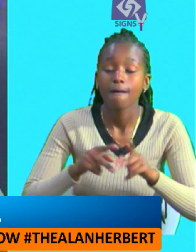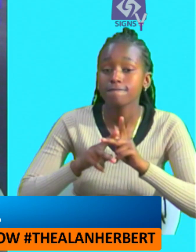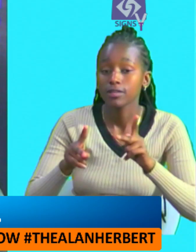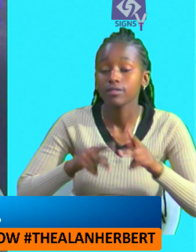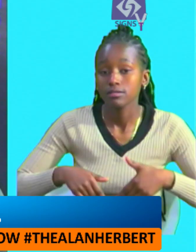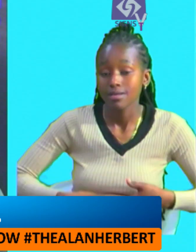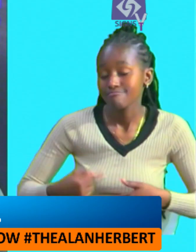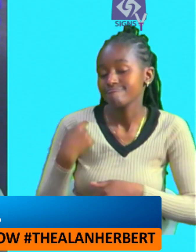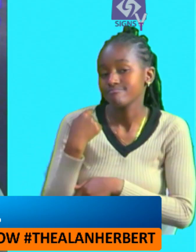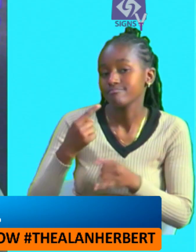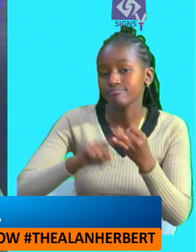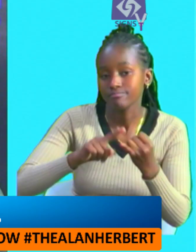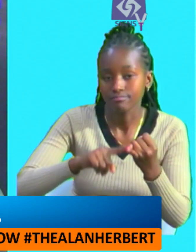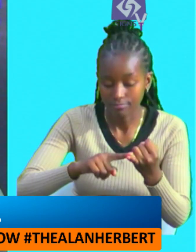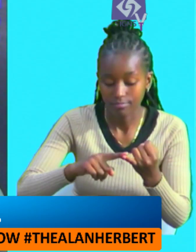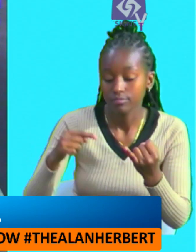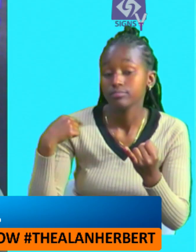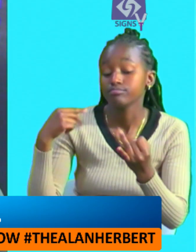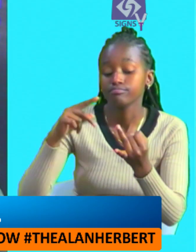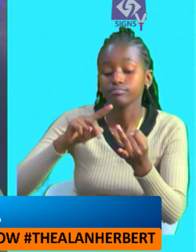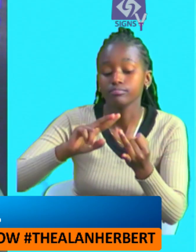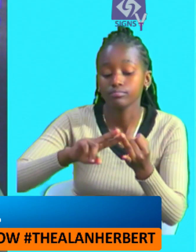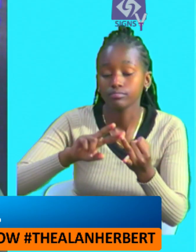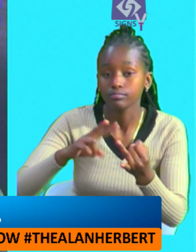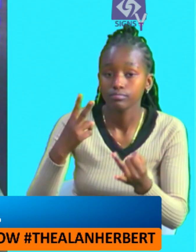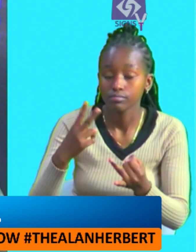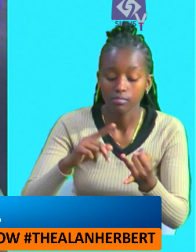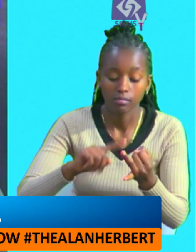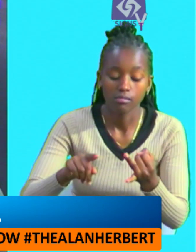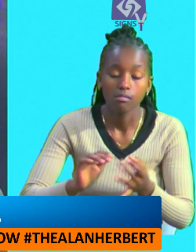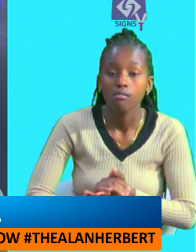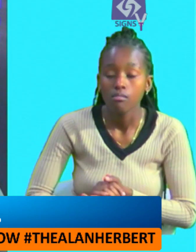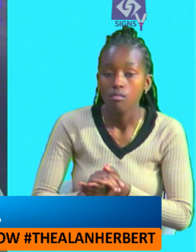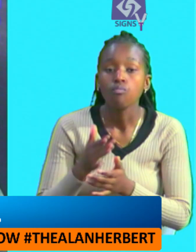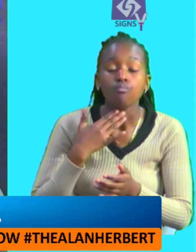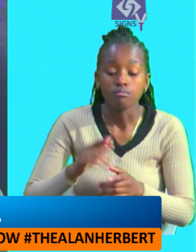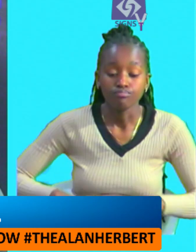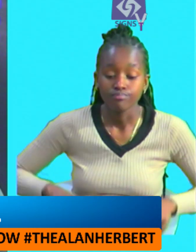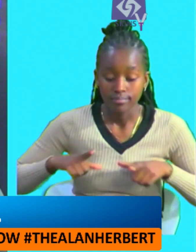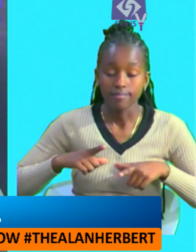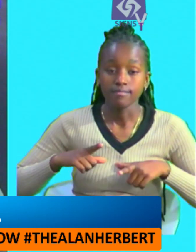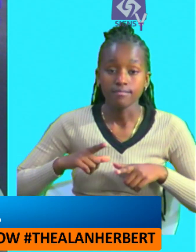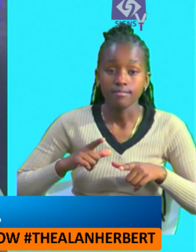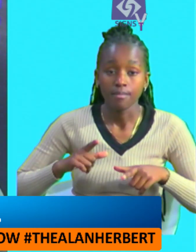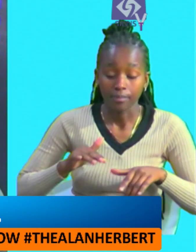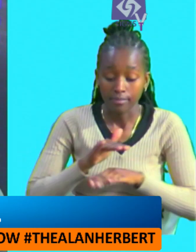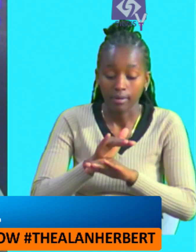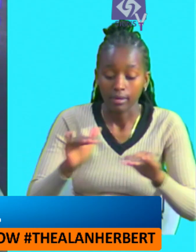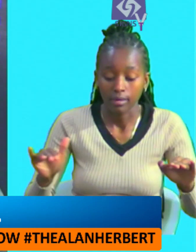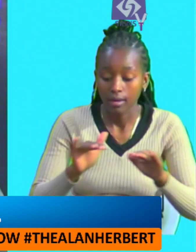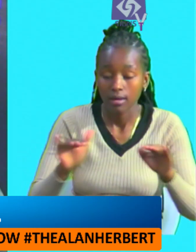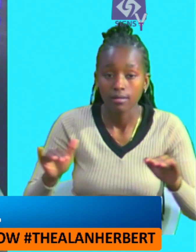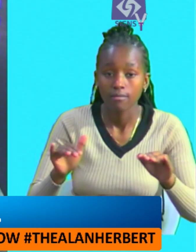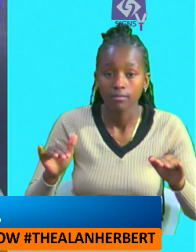as much as I would want to enjoy my youth. Build on it a little bit more. What do you mean enjoying her youth? She got